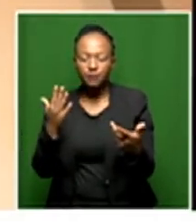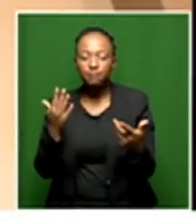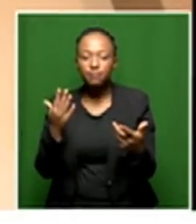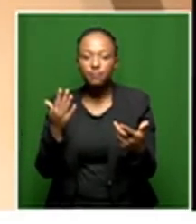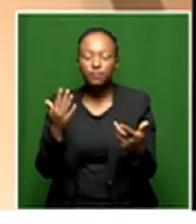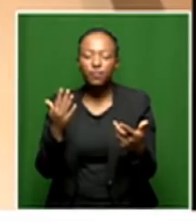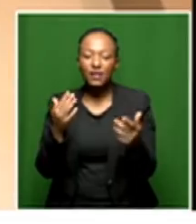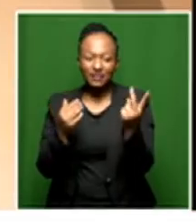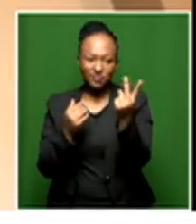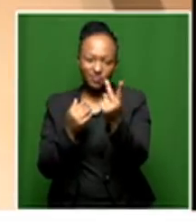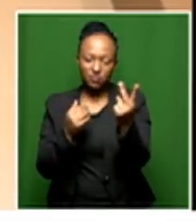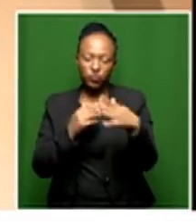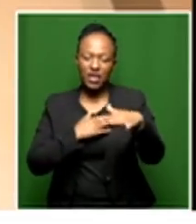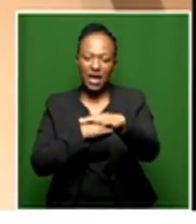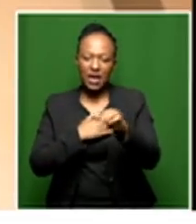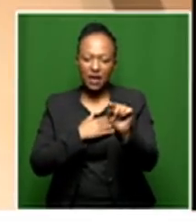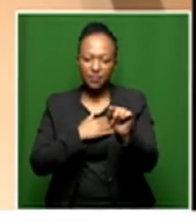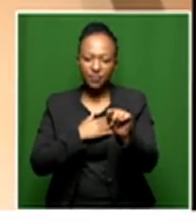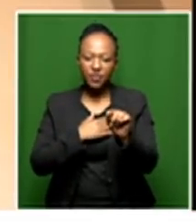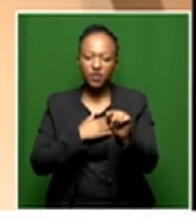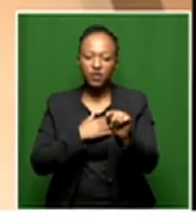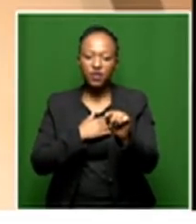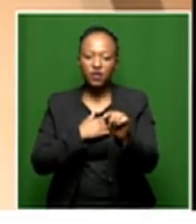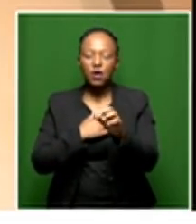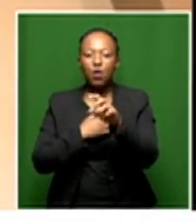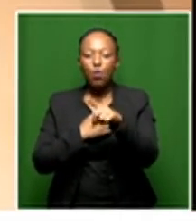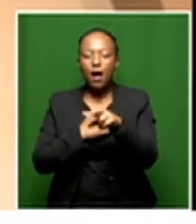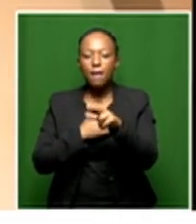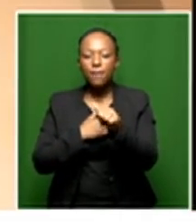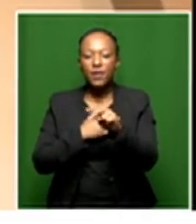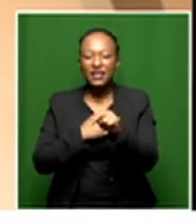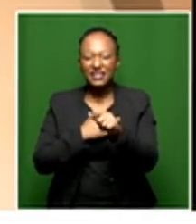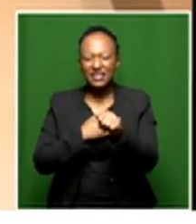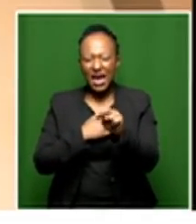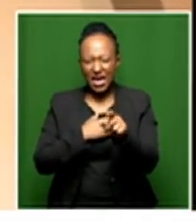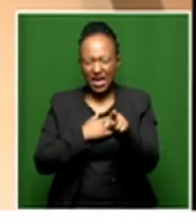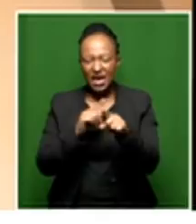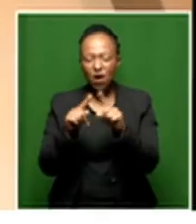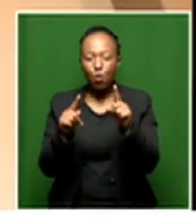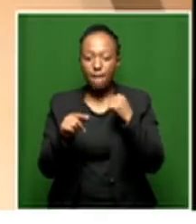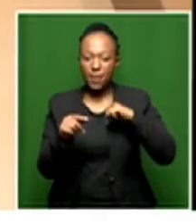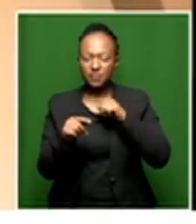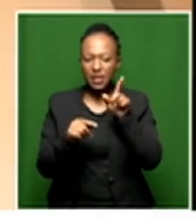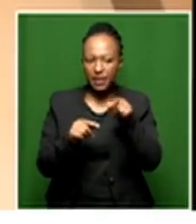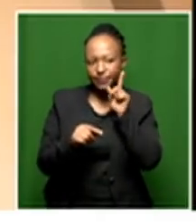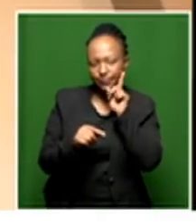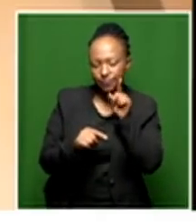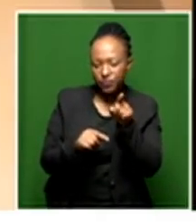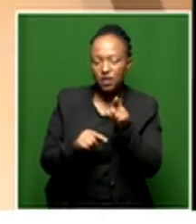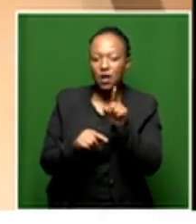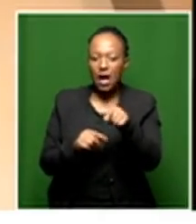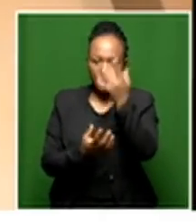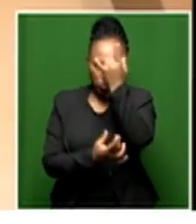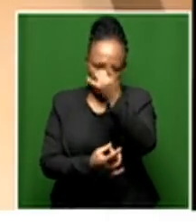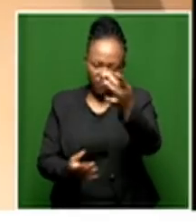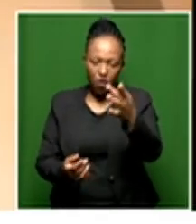So those are the areas that I believe should be checking with the municipalities in terms of what is happening. I must also indicate that